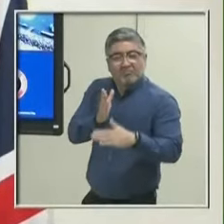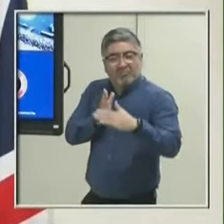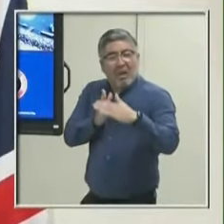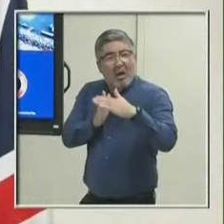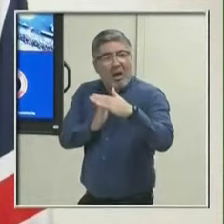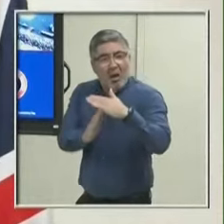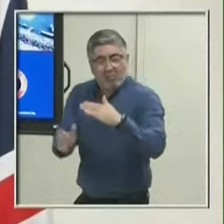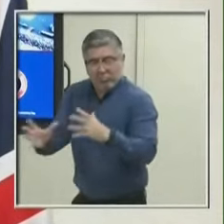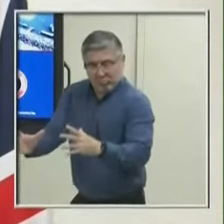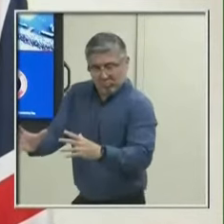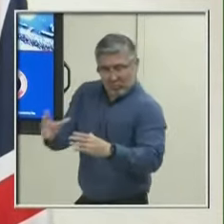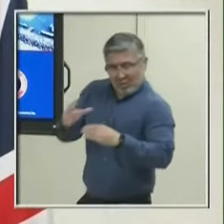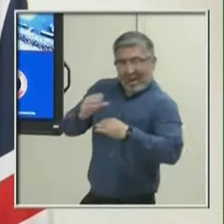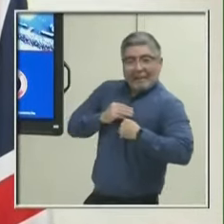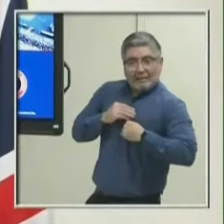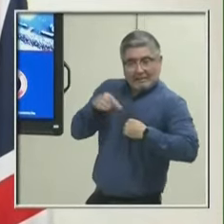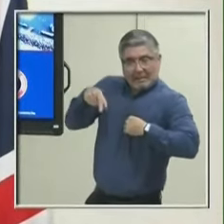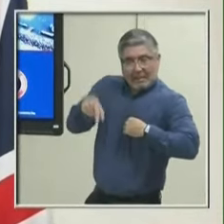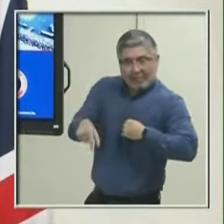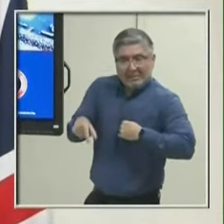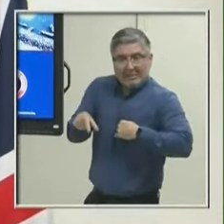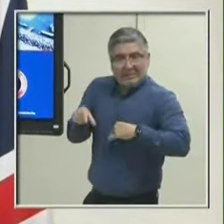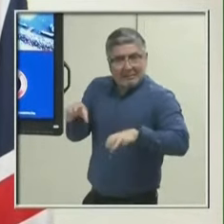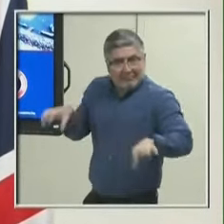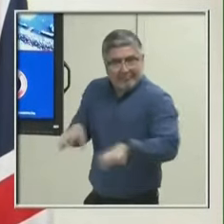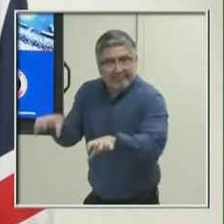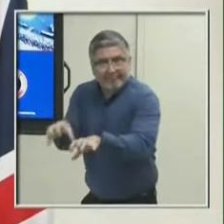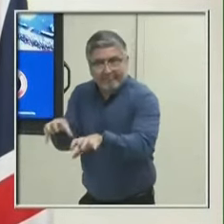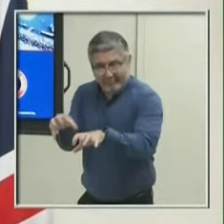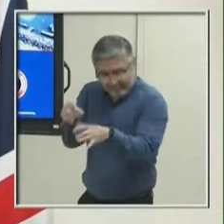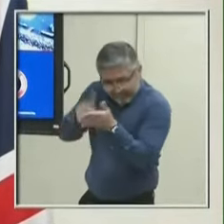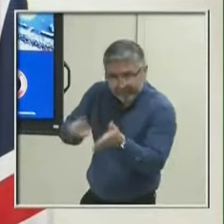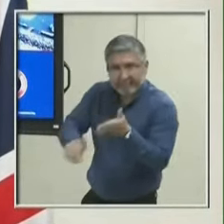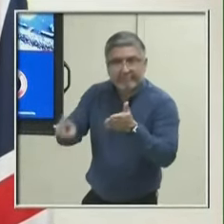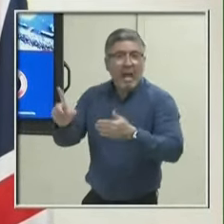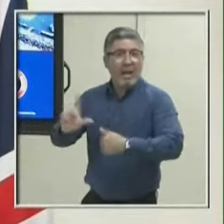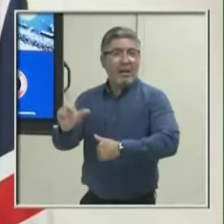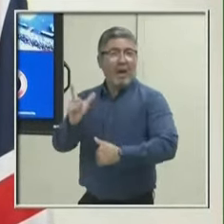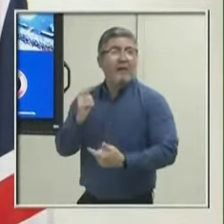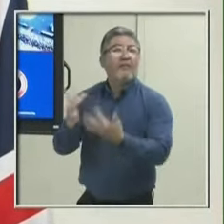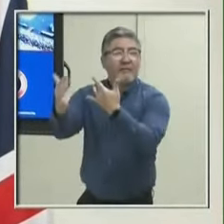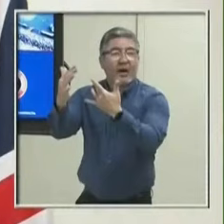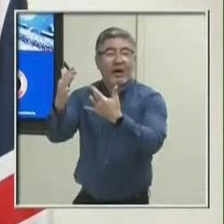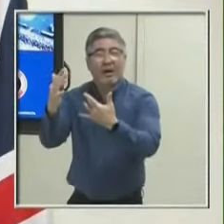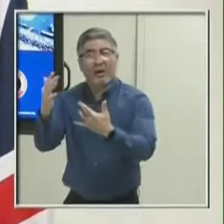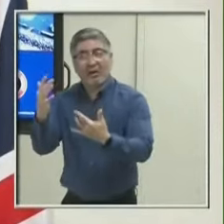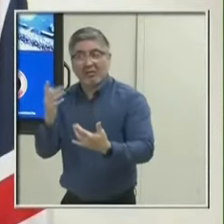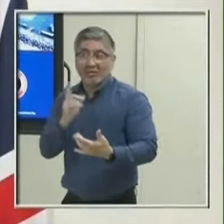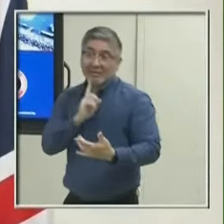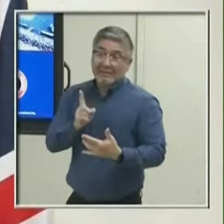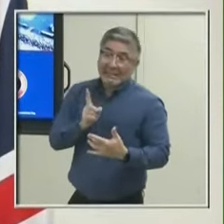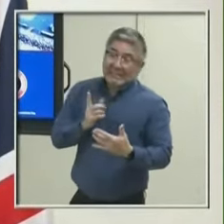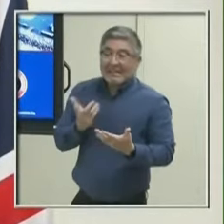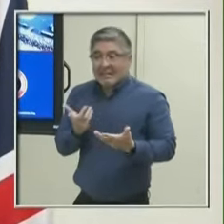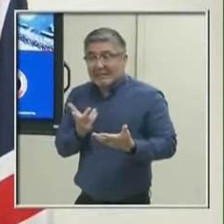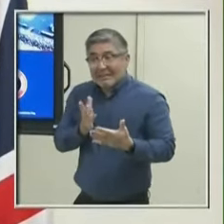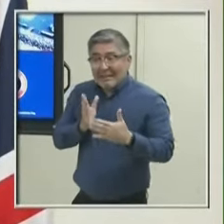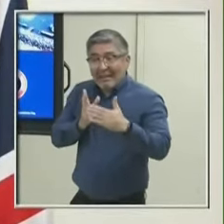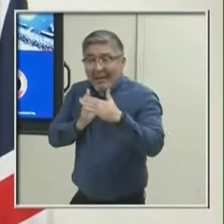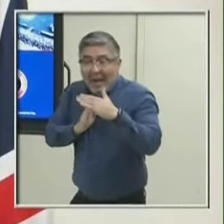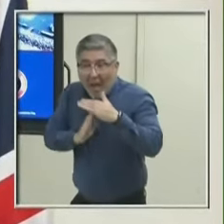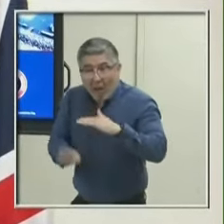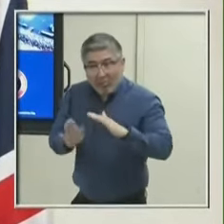important analysis of the Lahaina fire. We're also humbled to be able to release the Phase 1 report